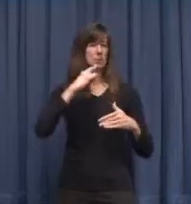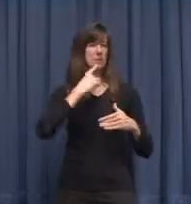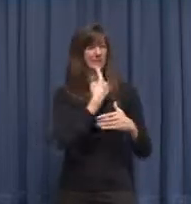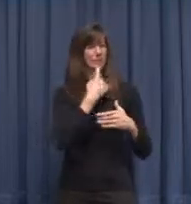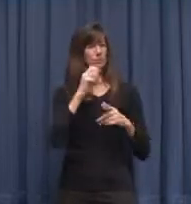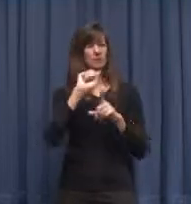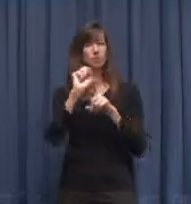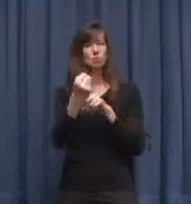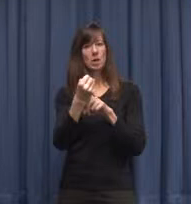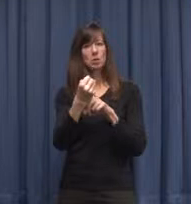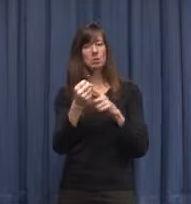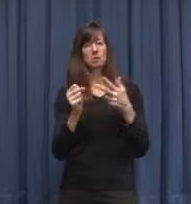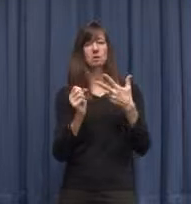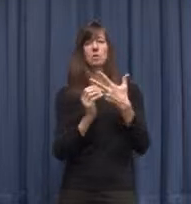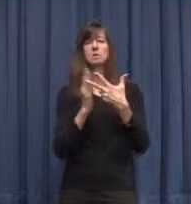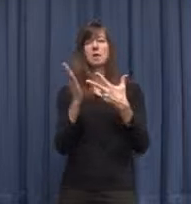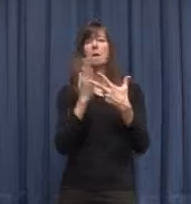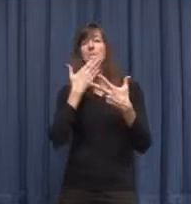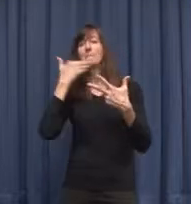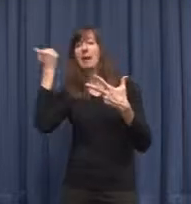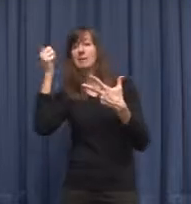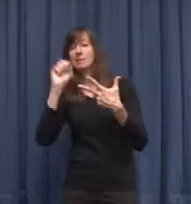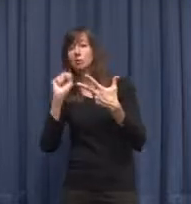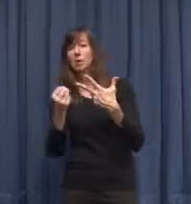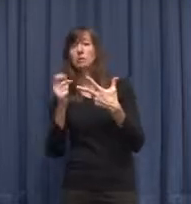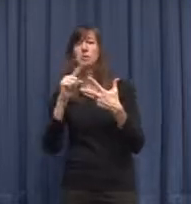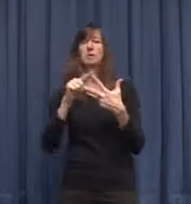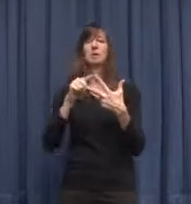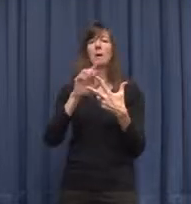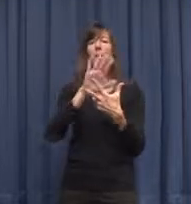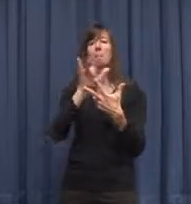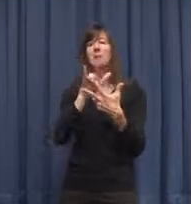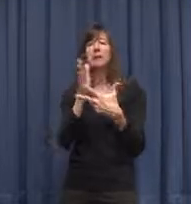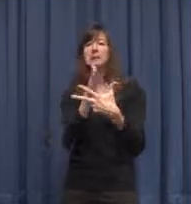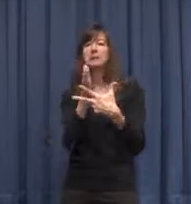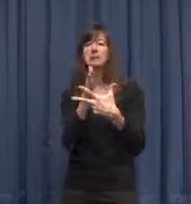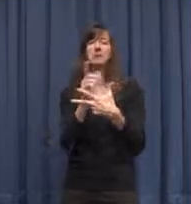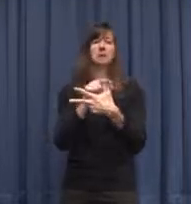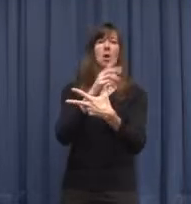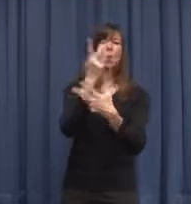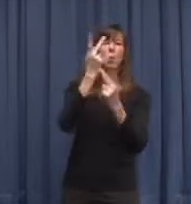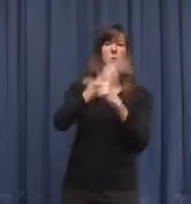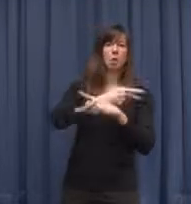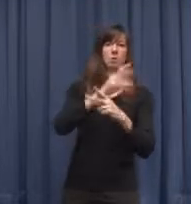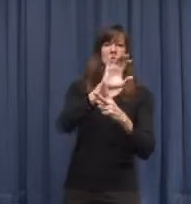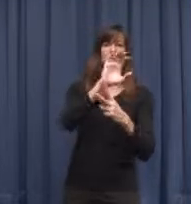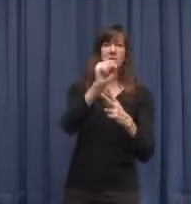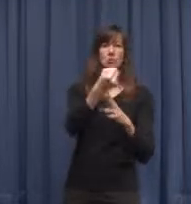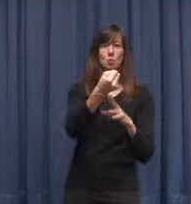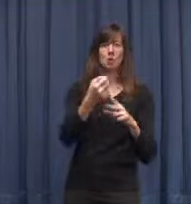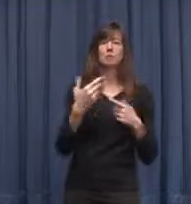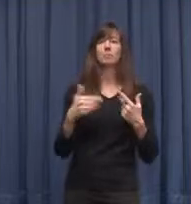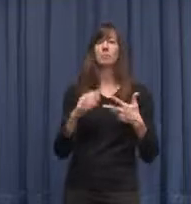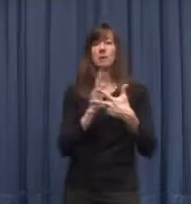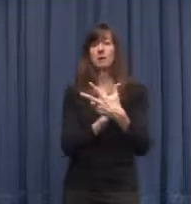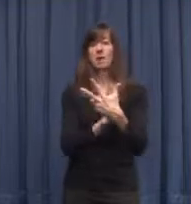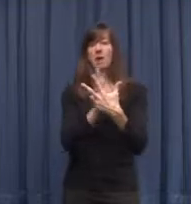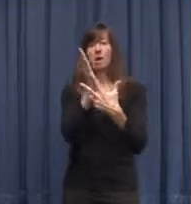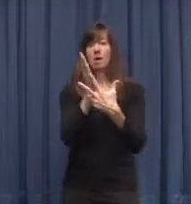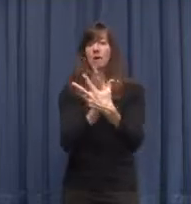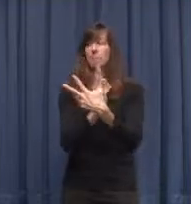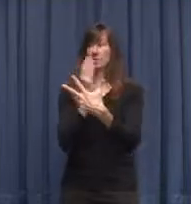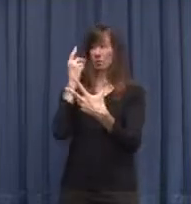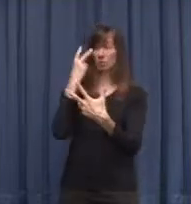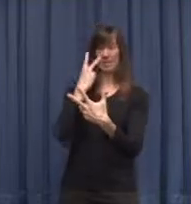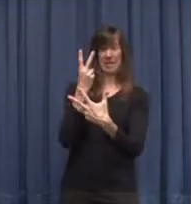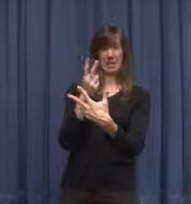case, middle case, and worst case, and really the slope of that line. In the worst case, that blue